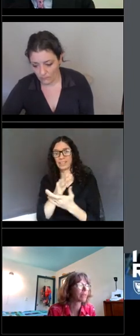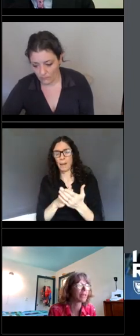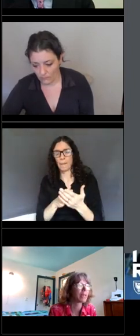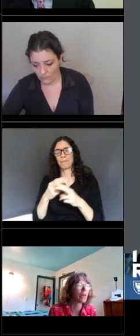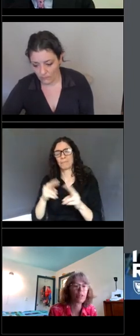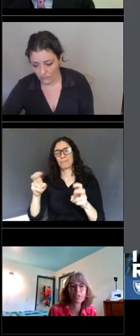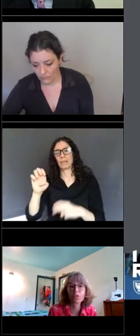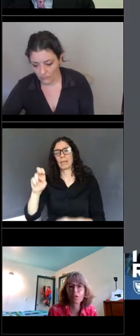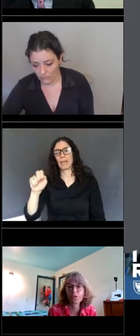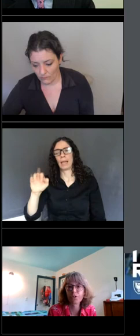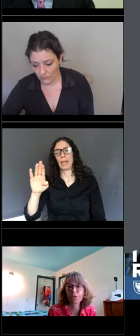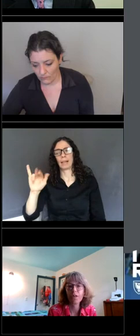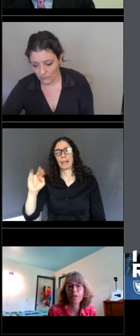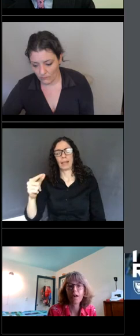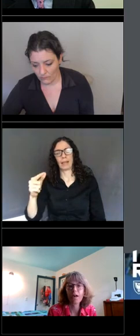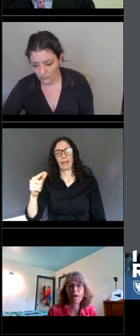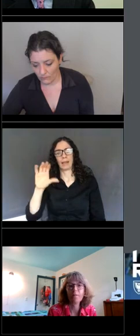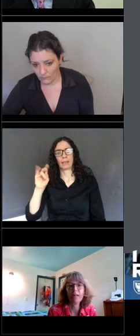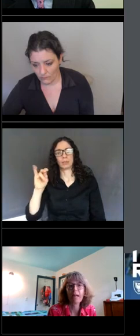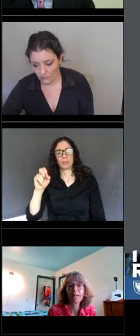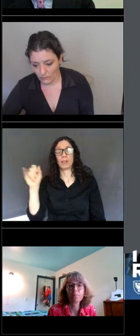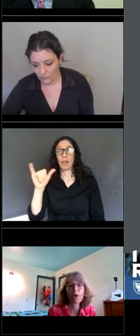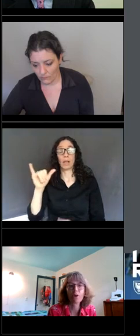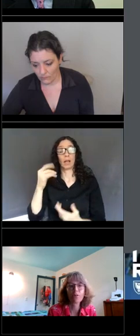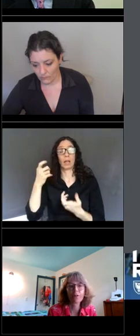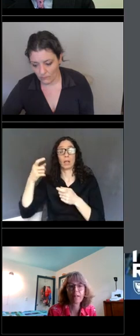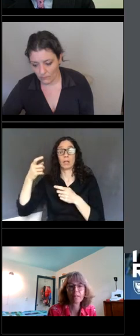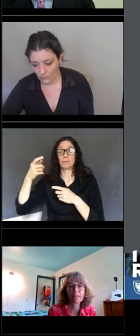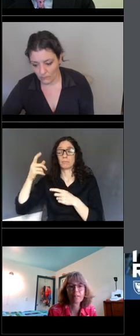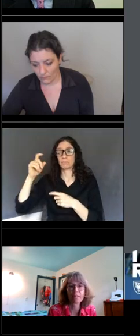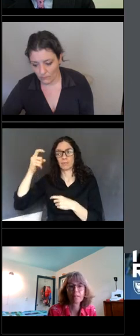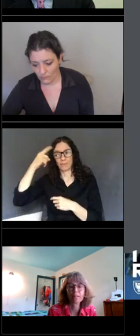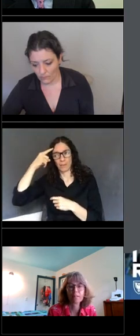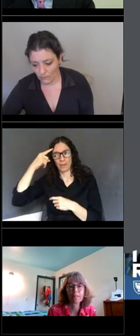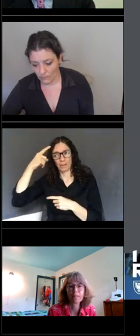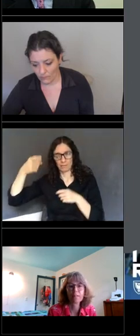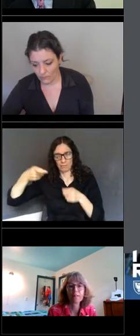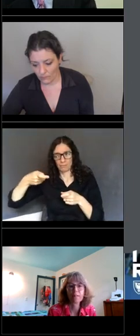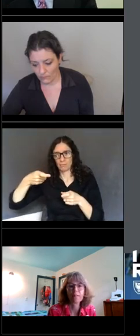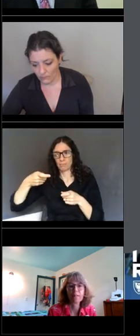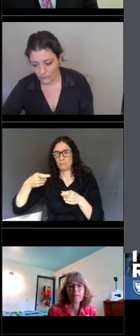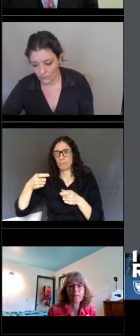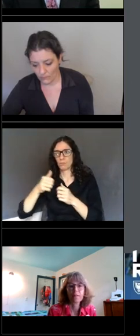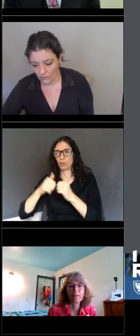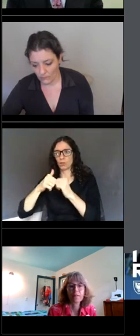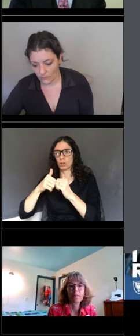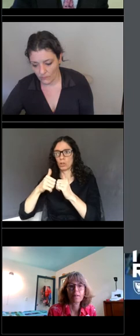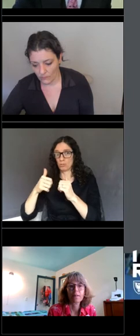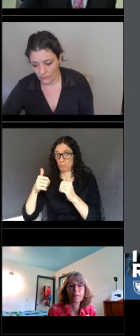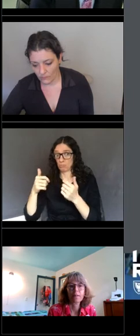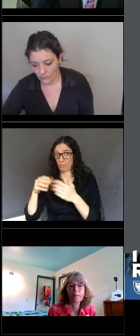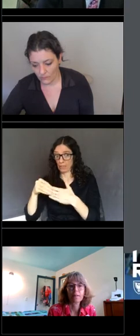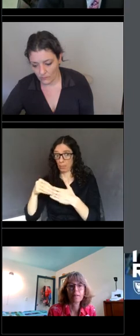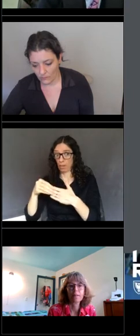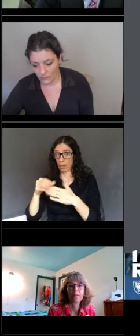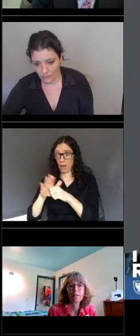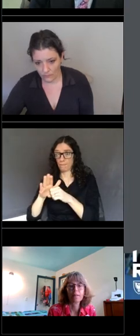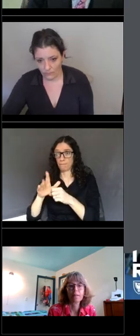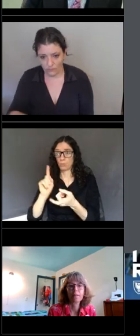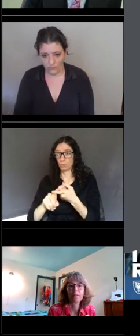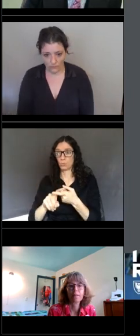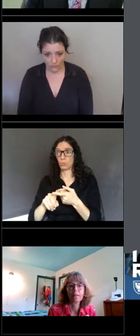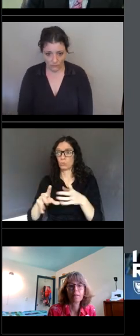like flexibility and governance structure as part of your analysis. We didn't include that in.